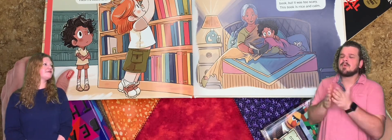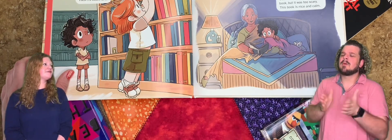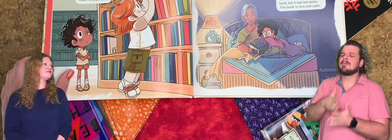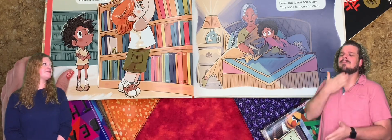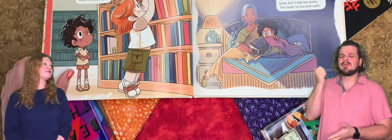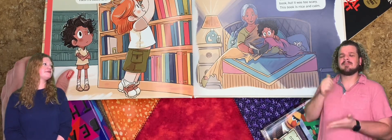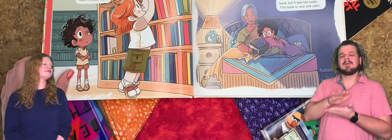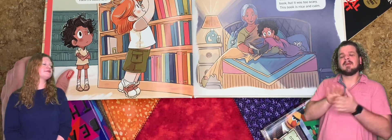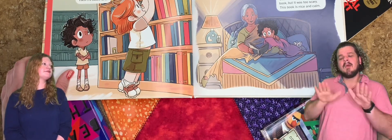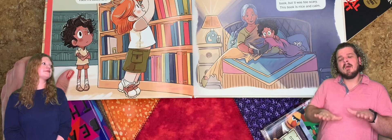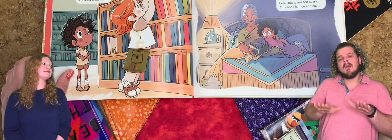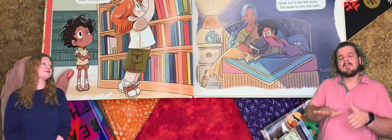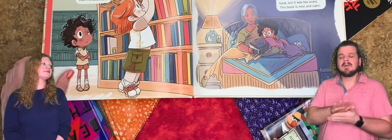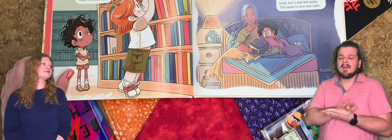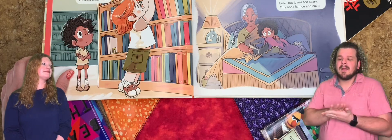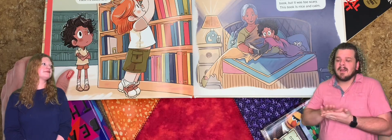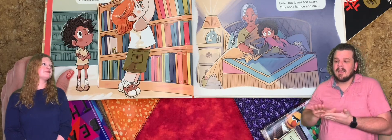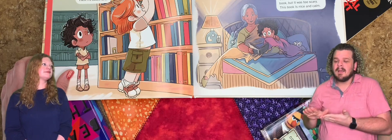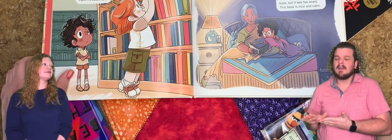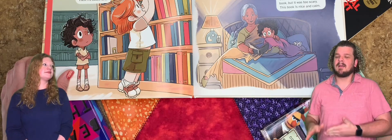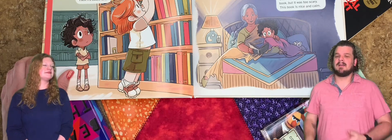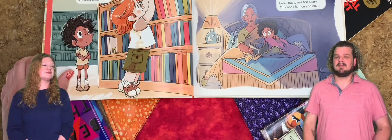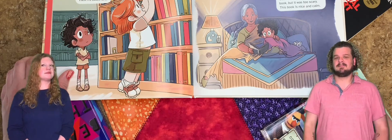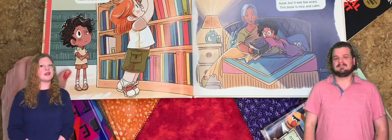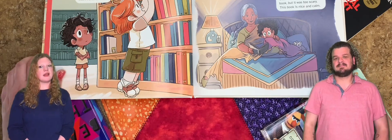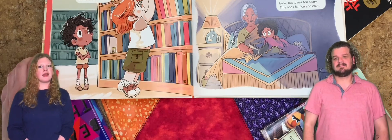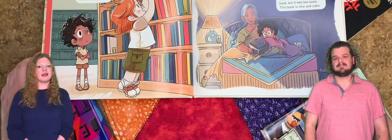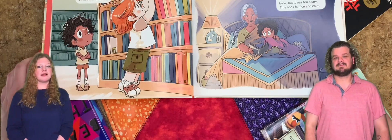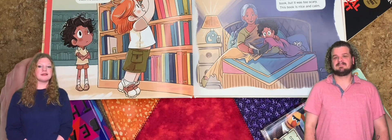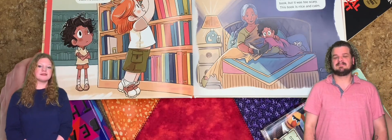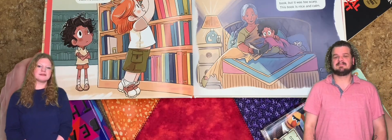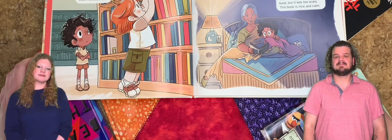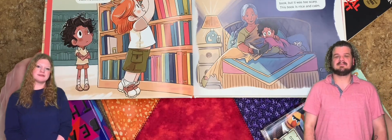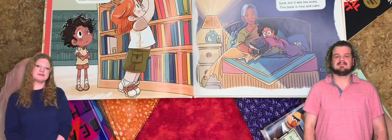scary. This book is nice and calm.